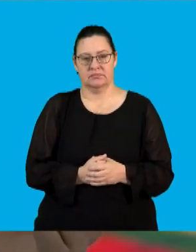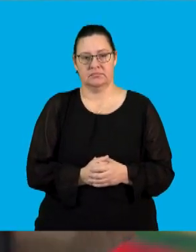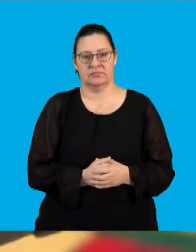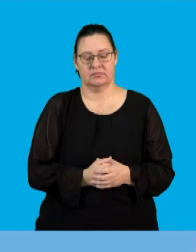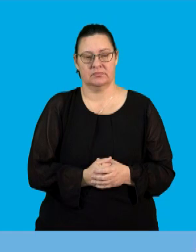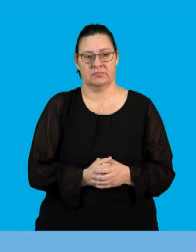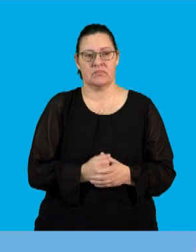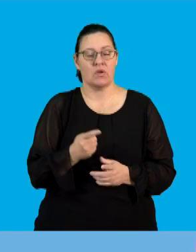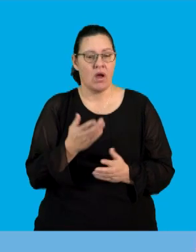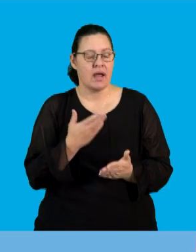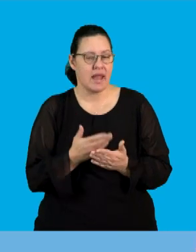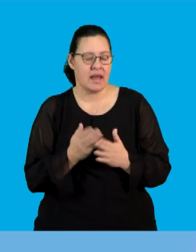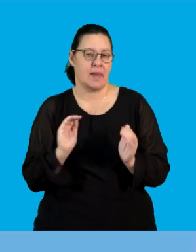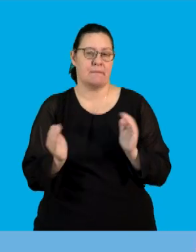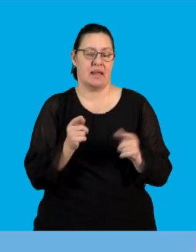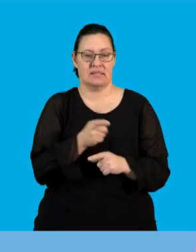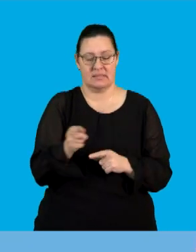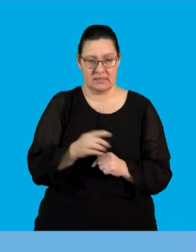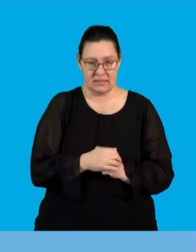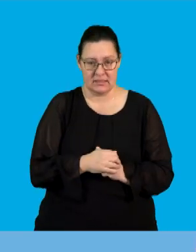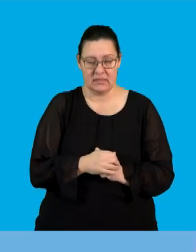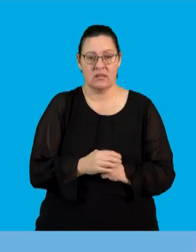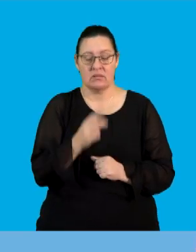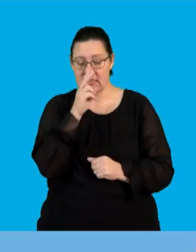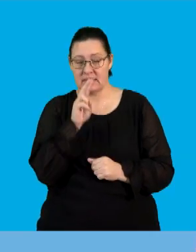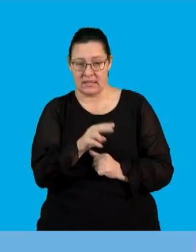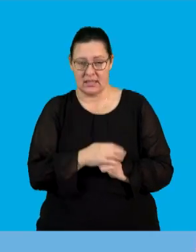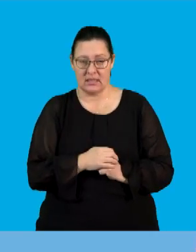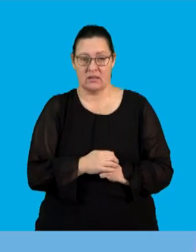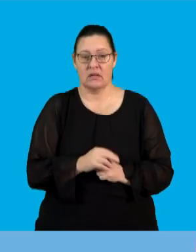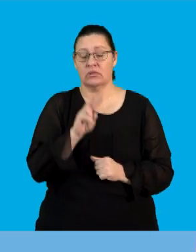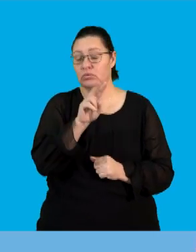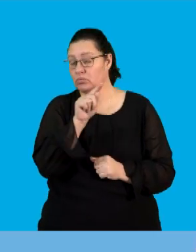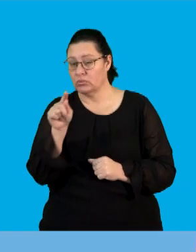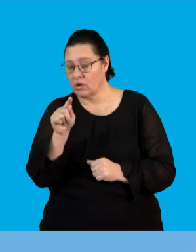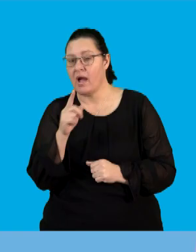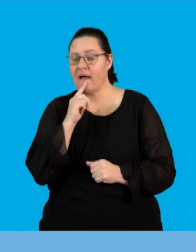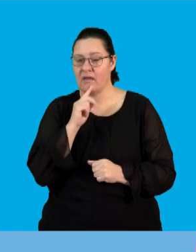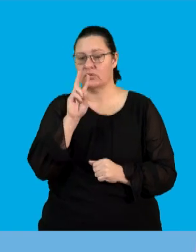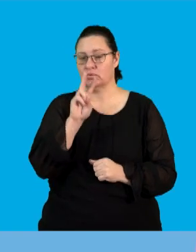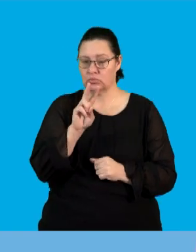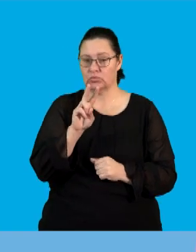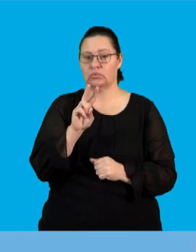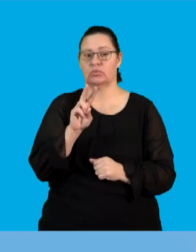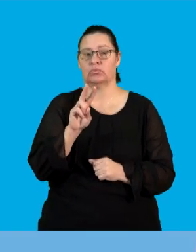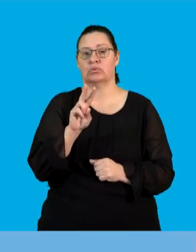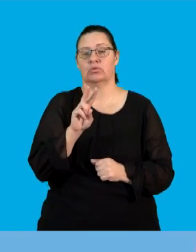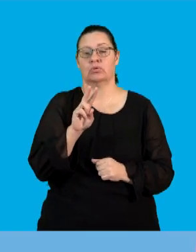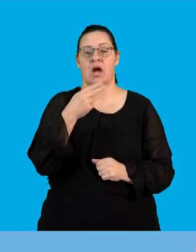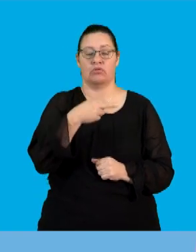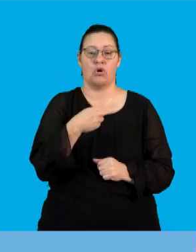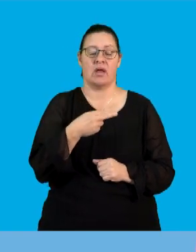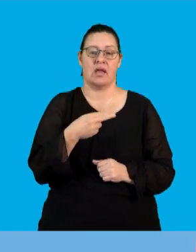2 there, starting with the 2, so that we can be able to balance that hydrogen there, we're seeing that these 2 tells us that we have 2 molecules